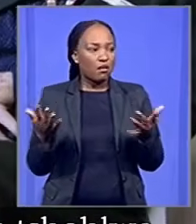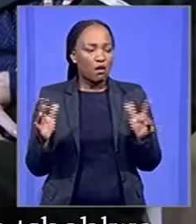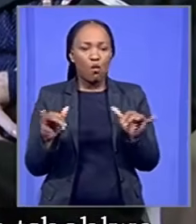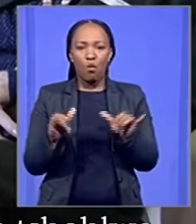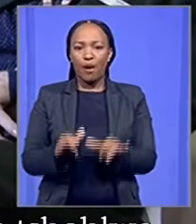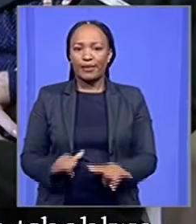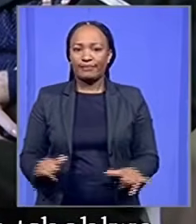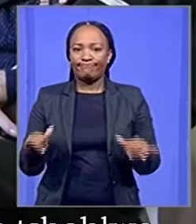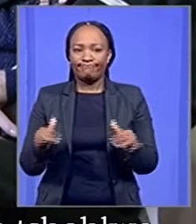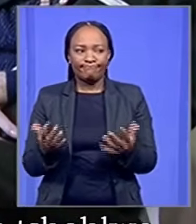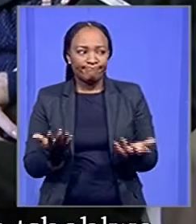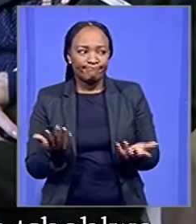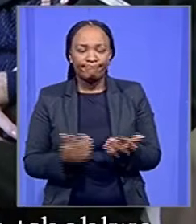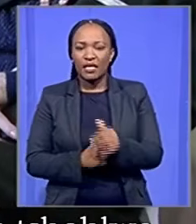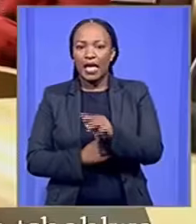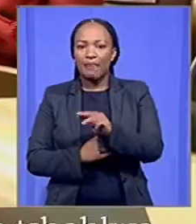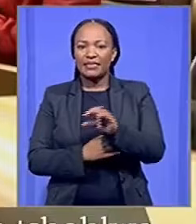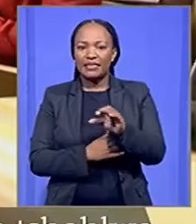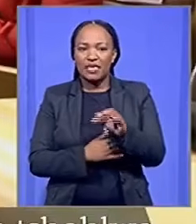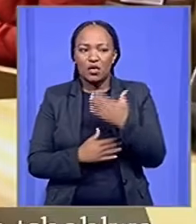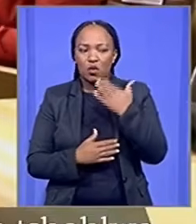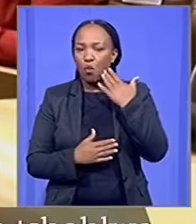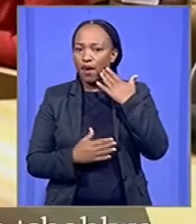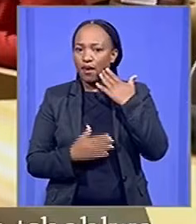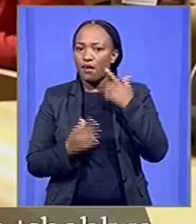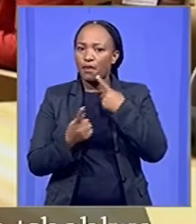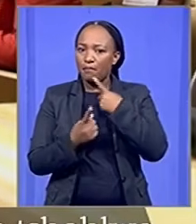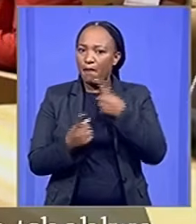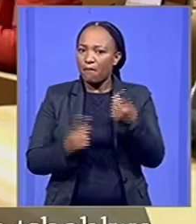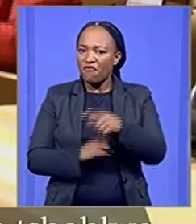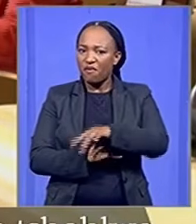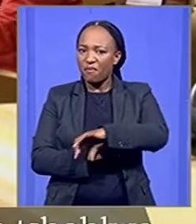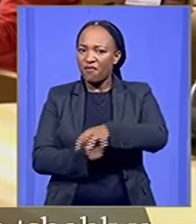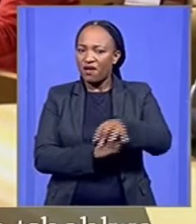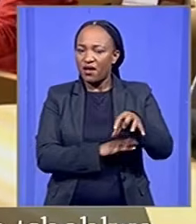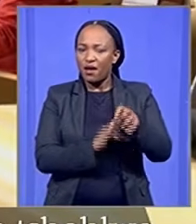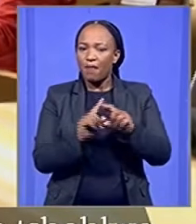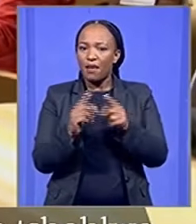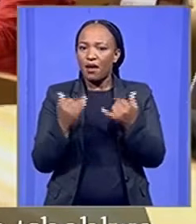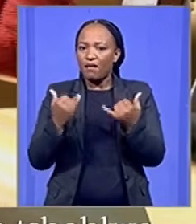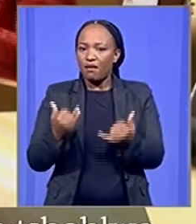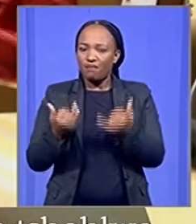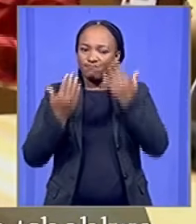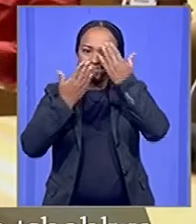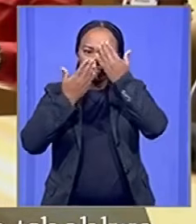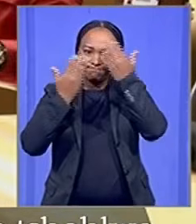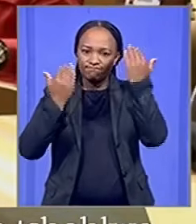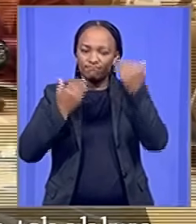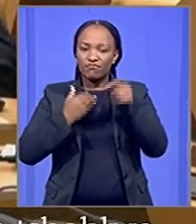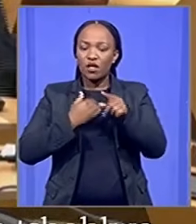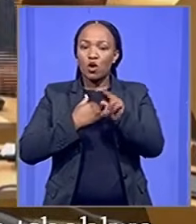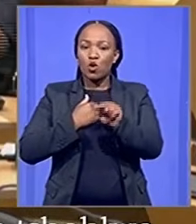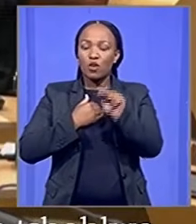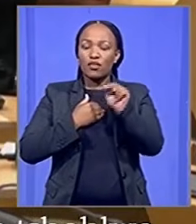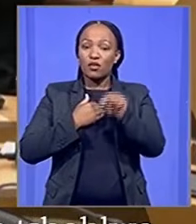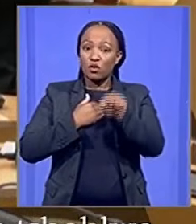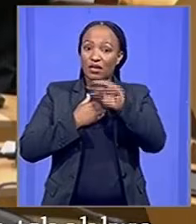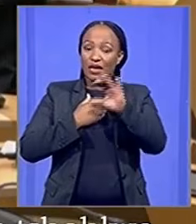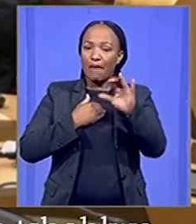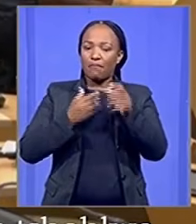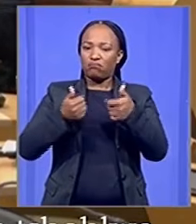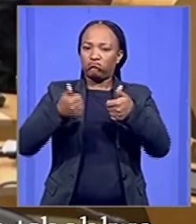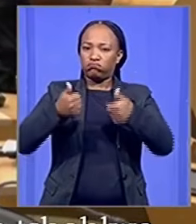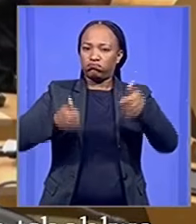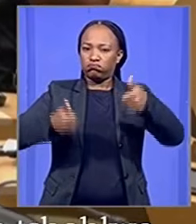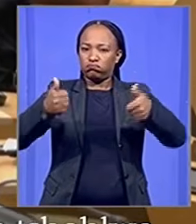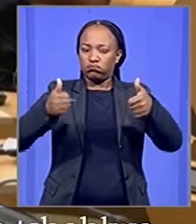phethahatso la province. Ha jwale ha o tsebahale hore ke bommang ba tlang ho ba matona Northern Cape. Sol o ile a boela